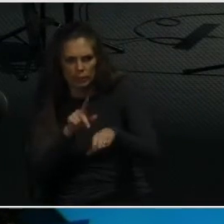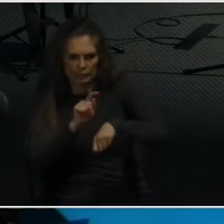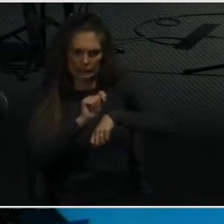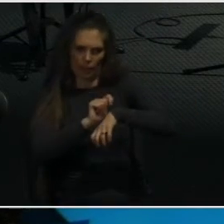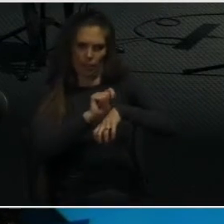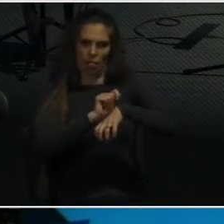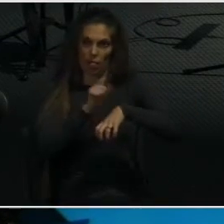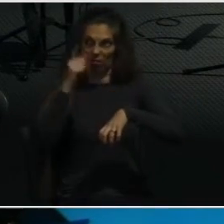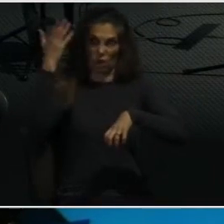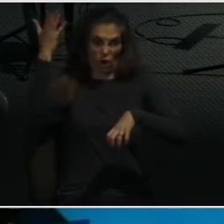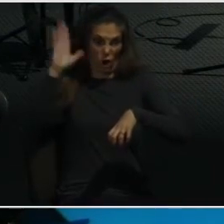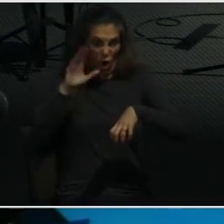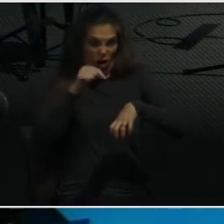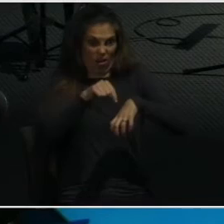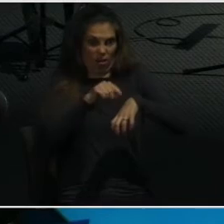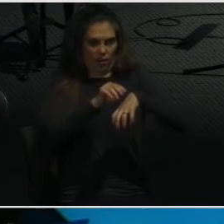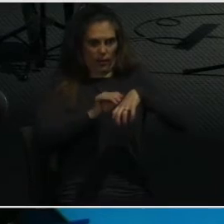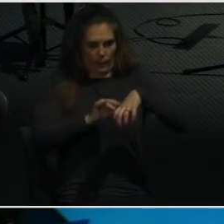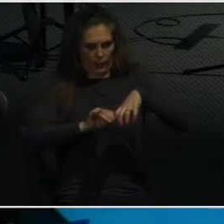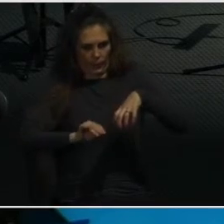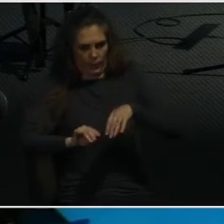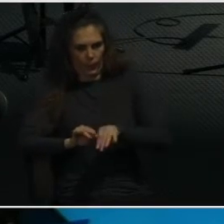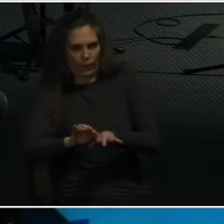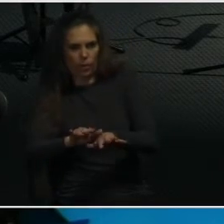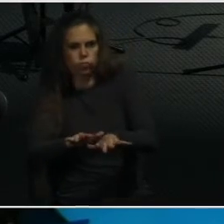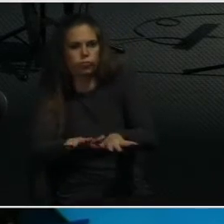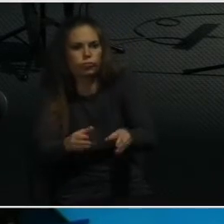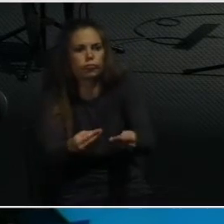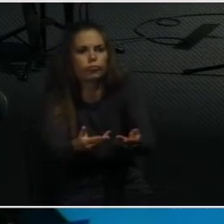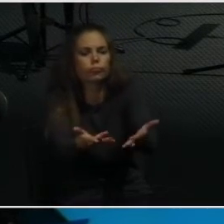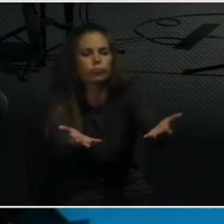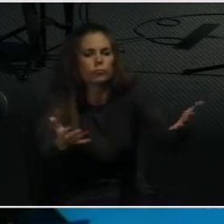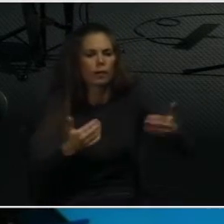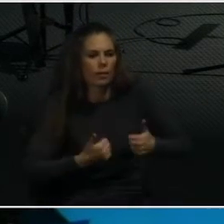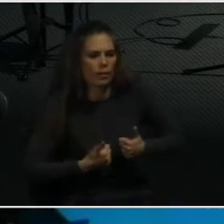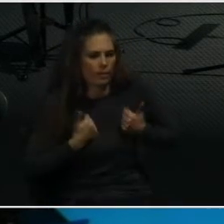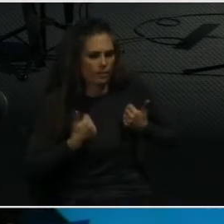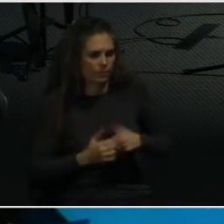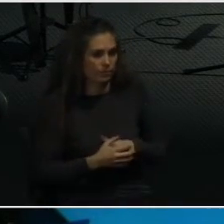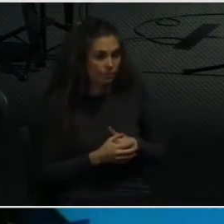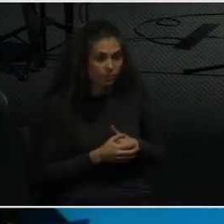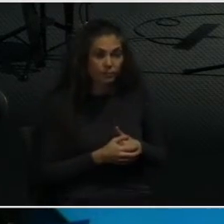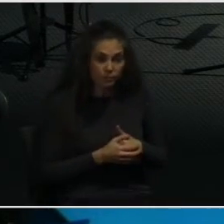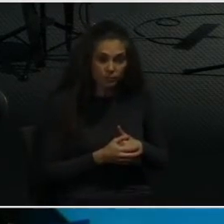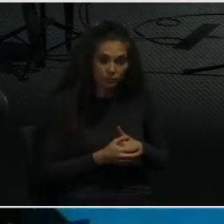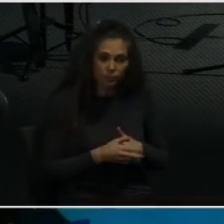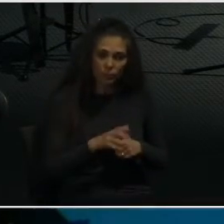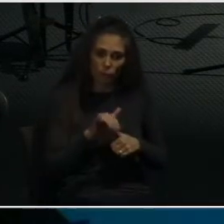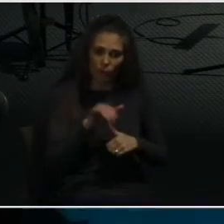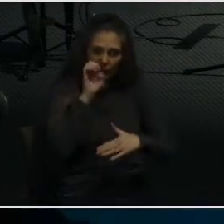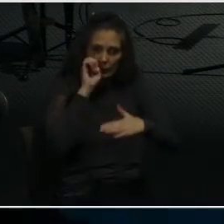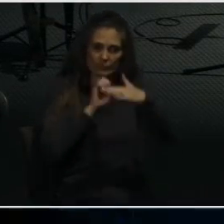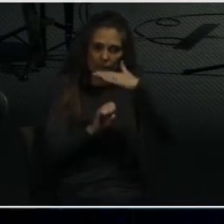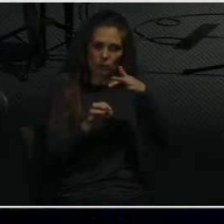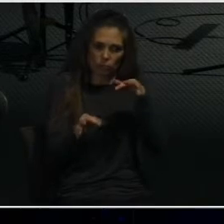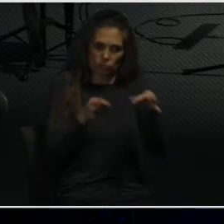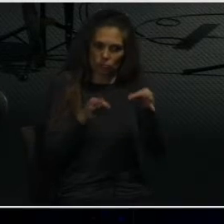bring life. And that's what Ezekiel does in chapter 47 as well, in describing this vision that he sees.